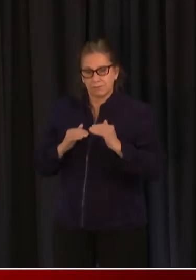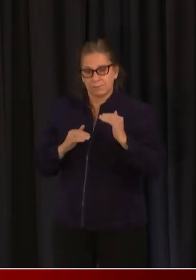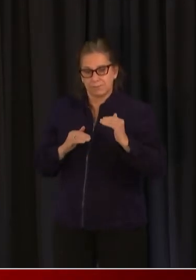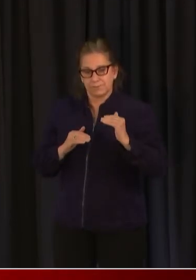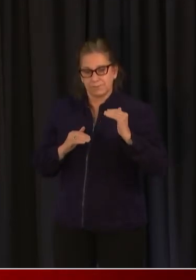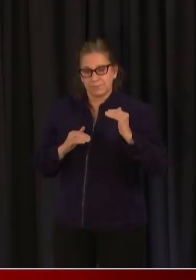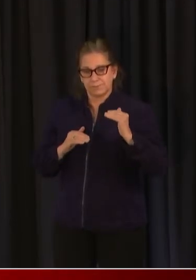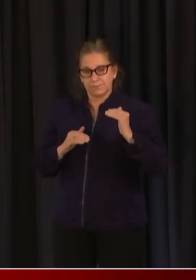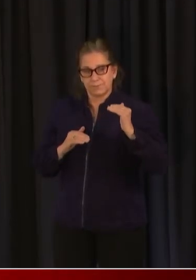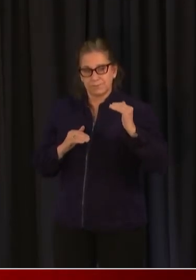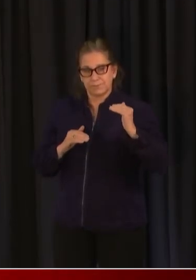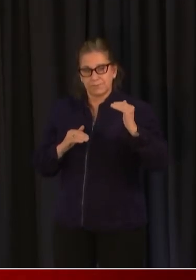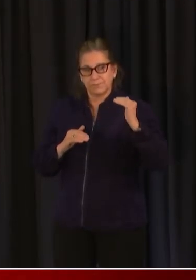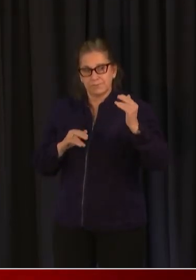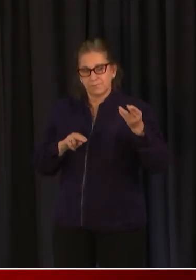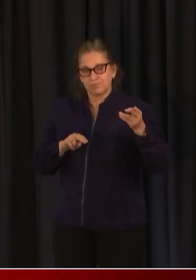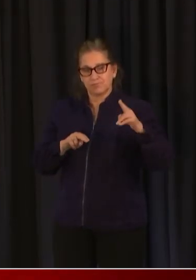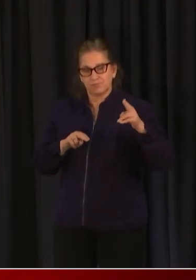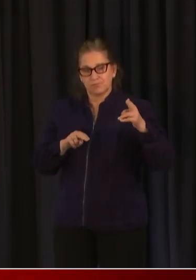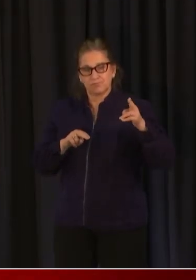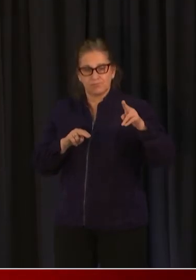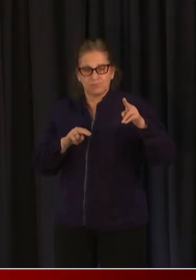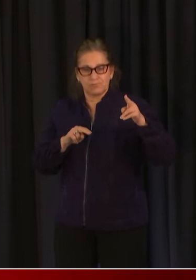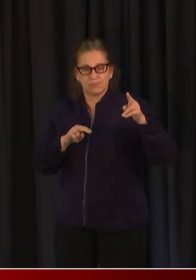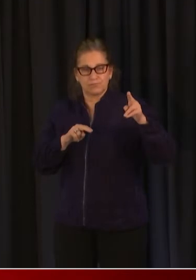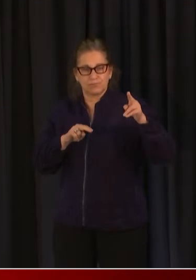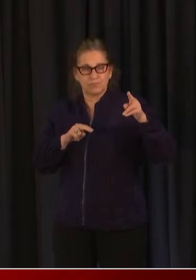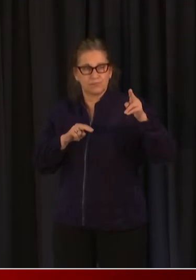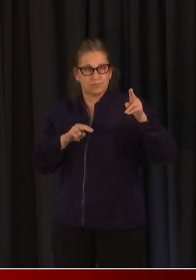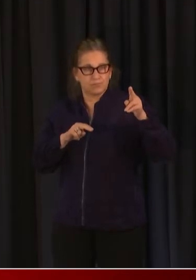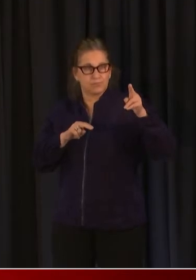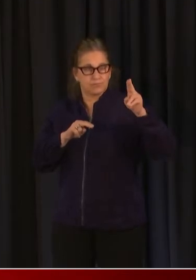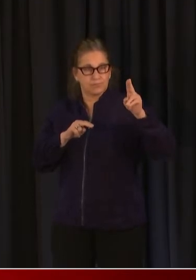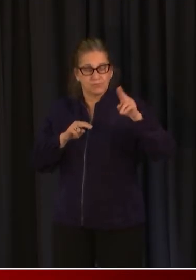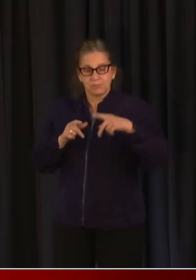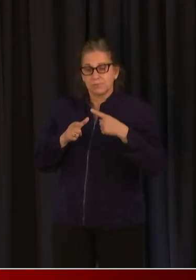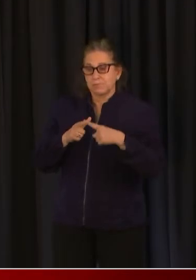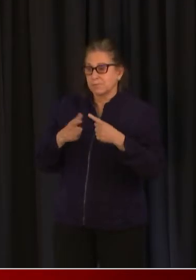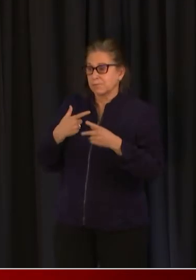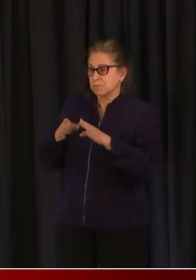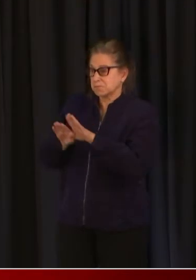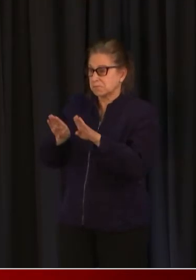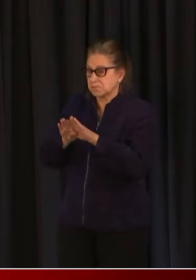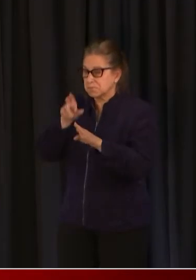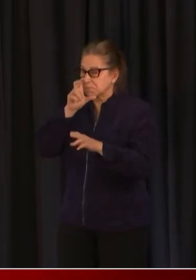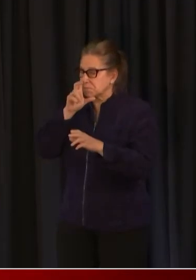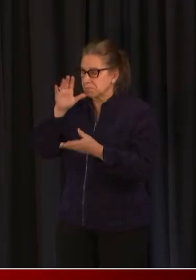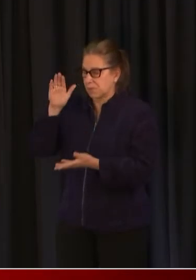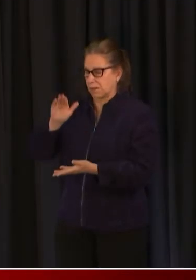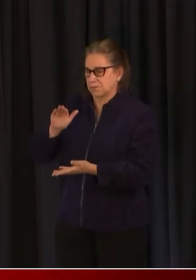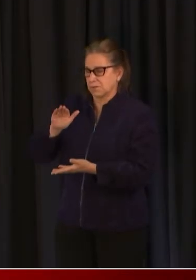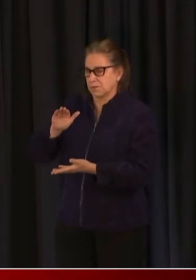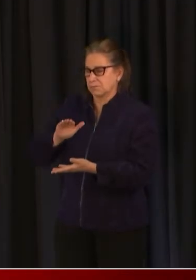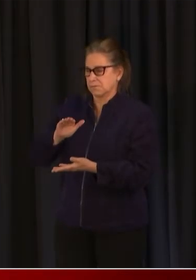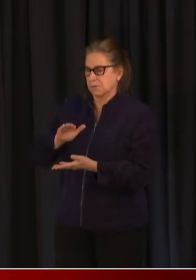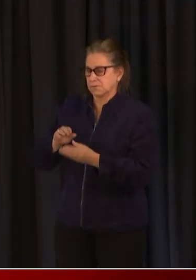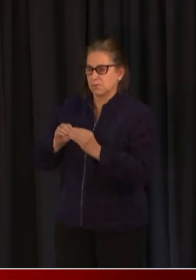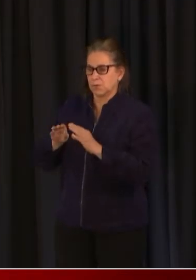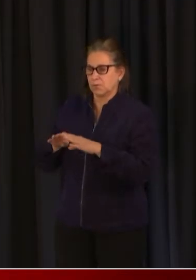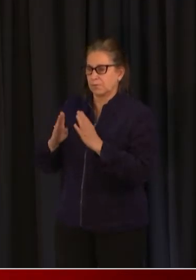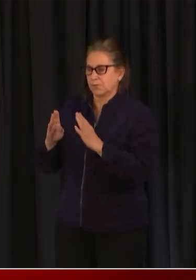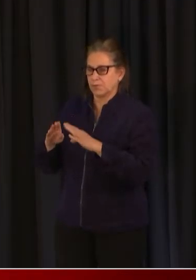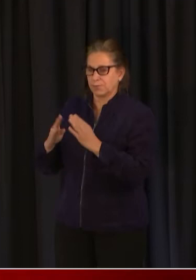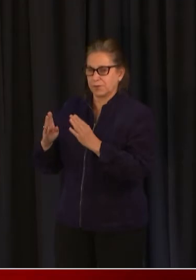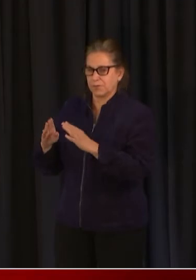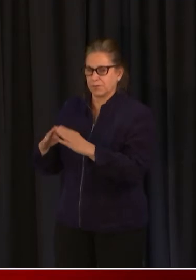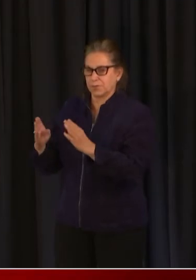at the rate we thought it could, then we would be able to loosen some of our phase 2 restrictions. And I'm pleased to say